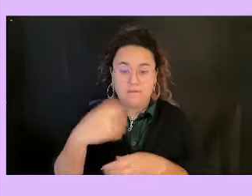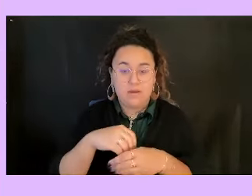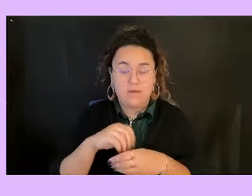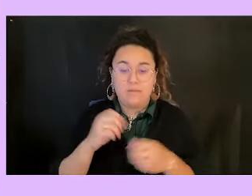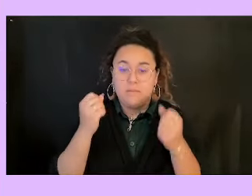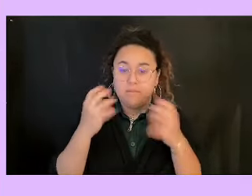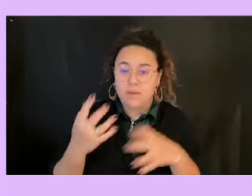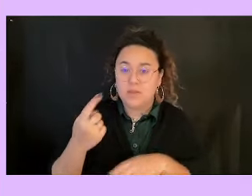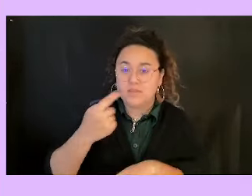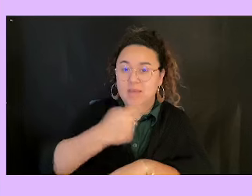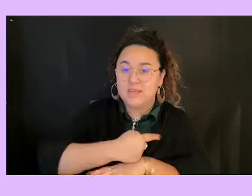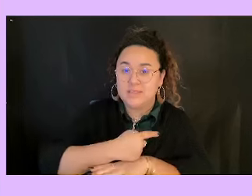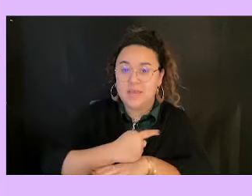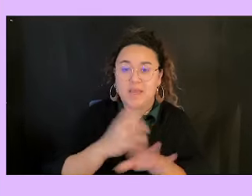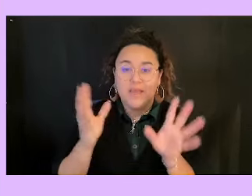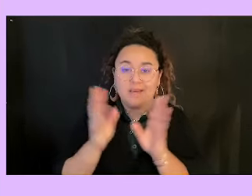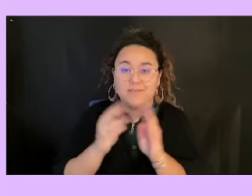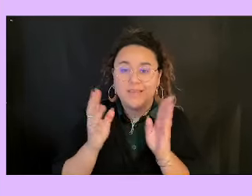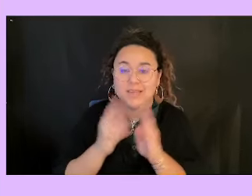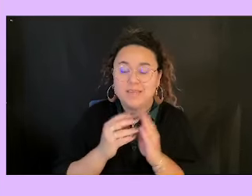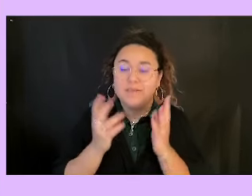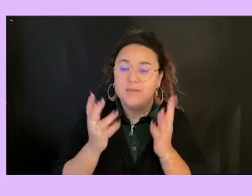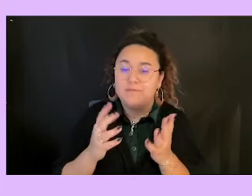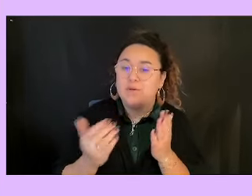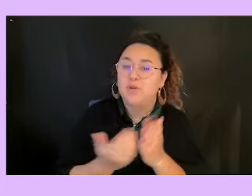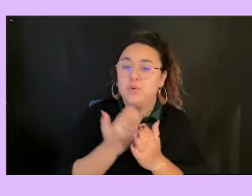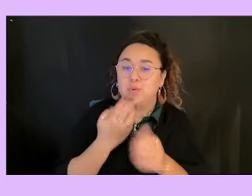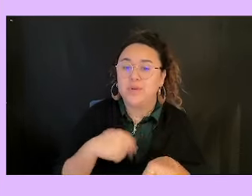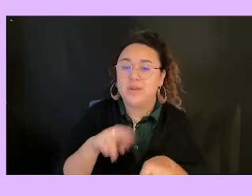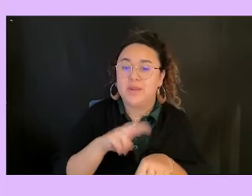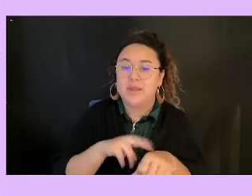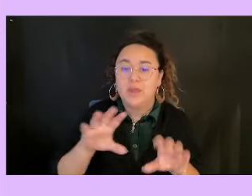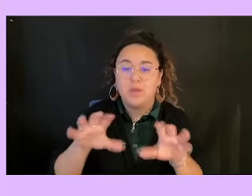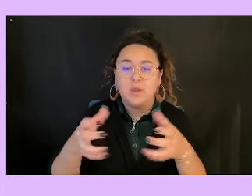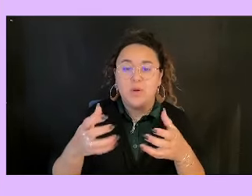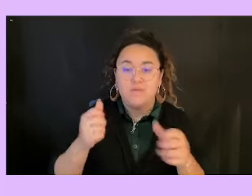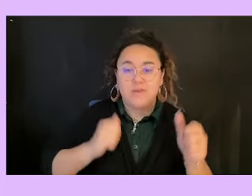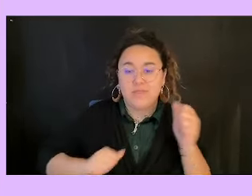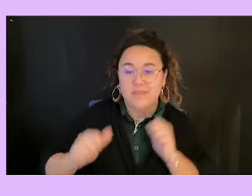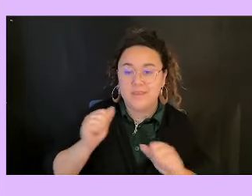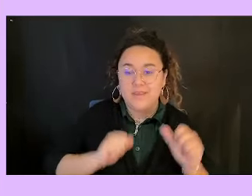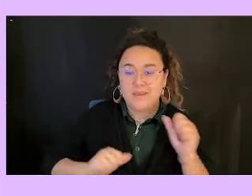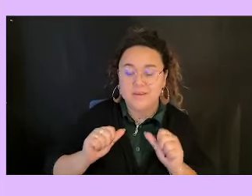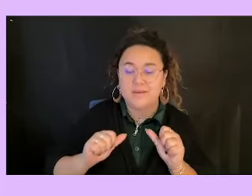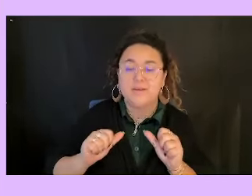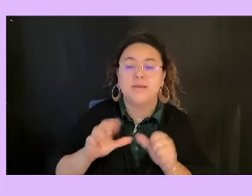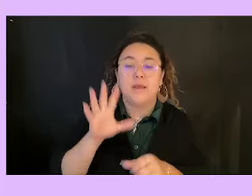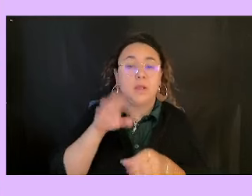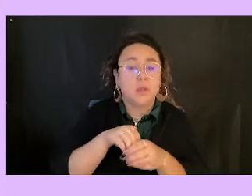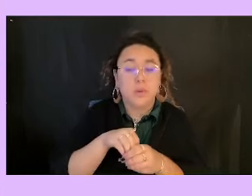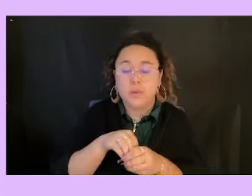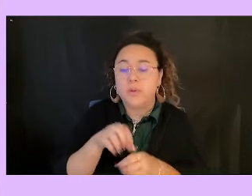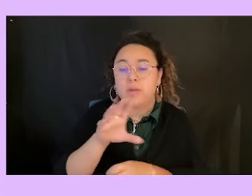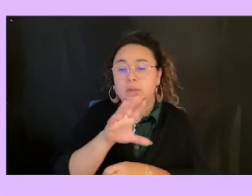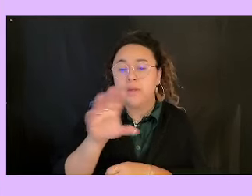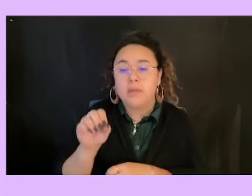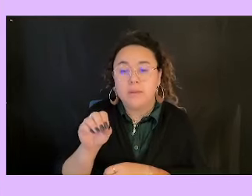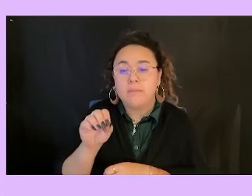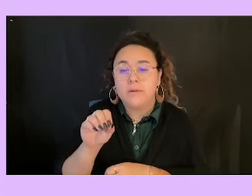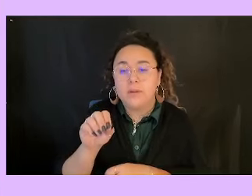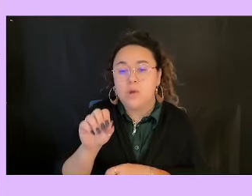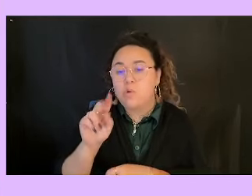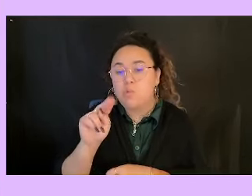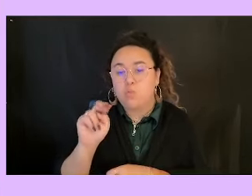multi-day convening of a new national cohort of theaters composed of Company One Theater here in